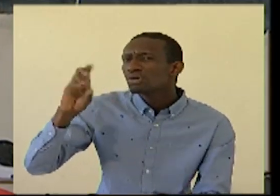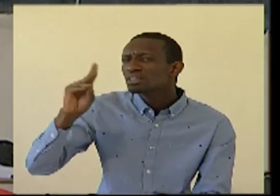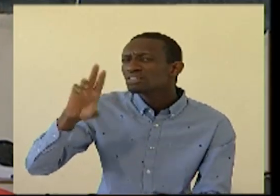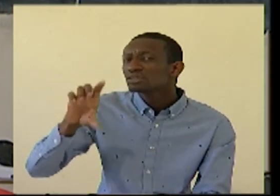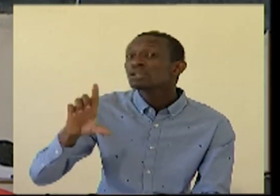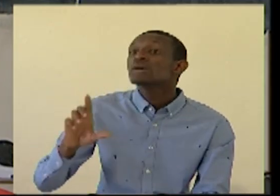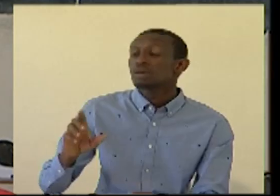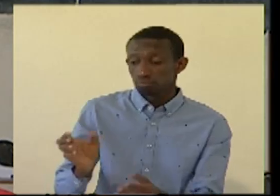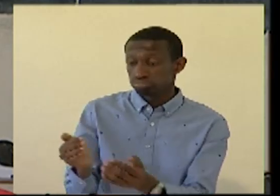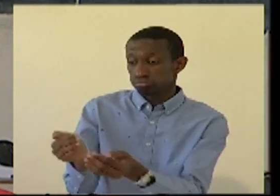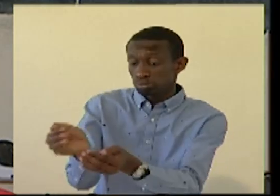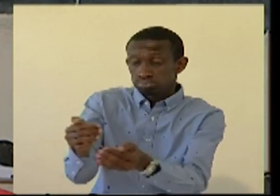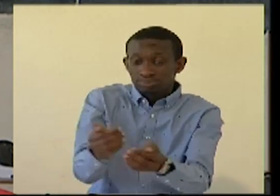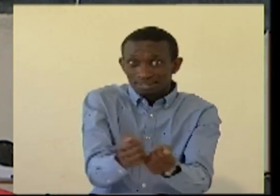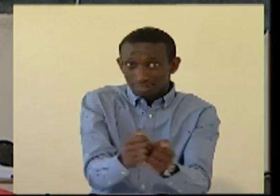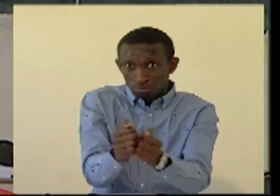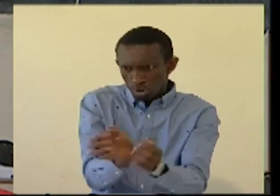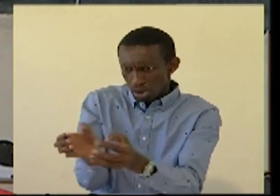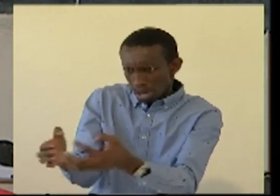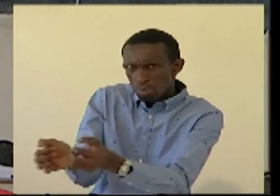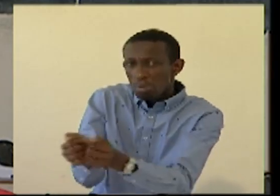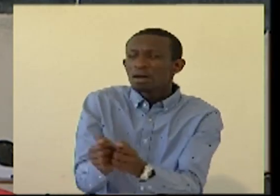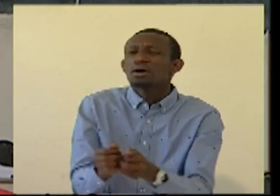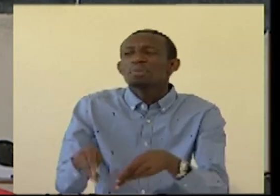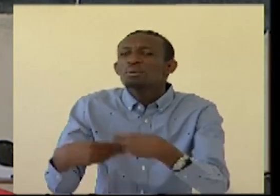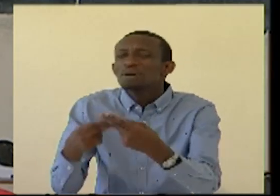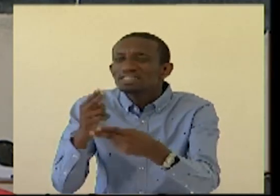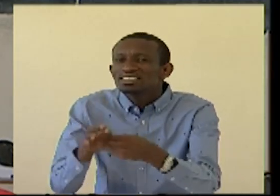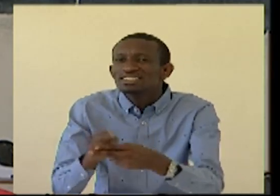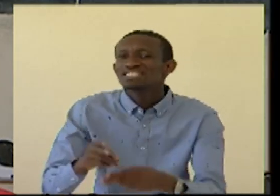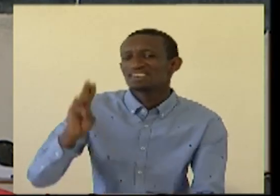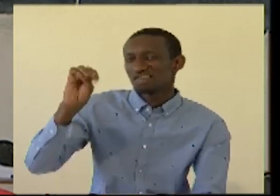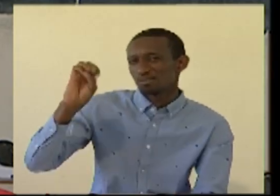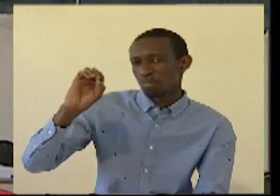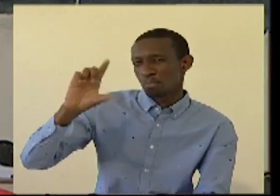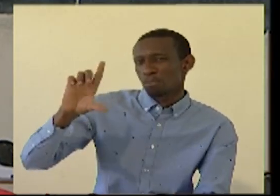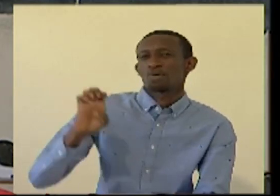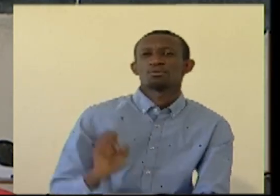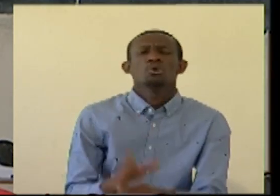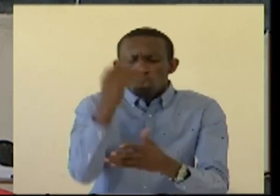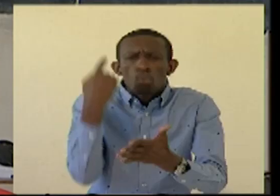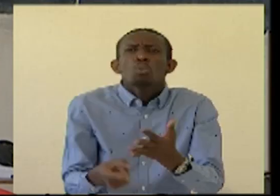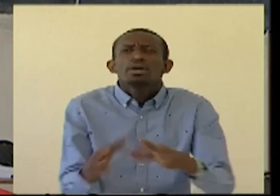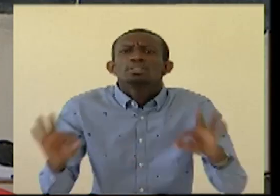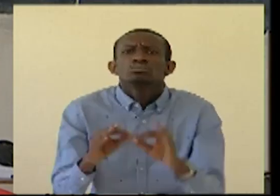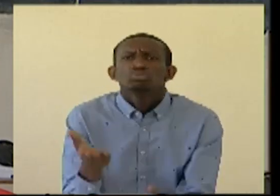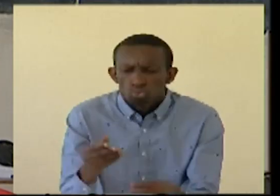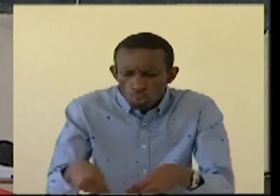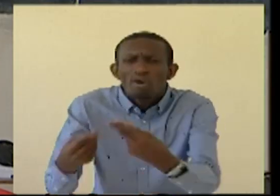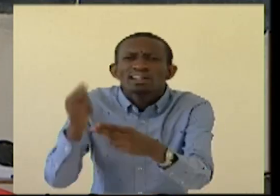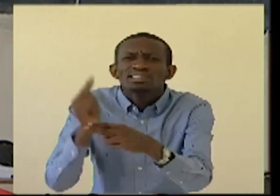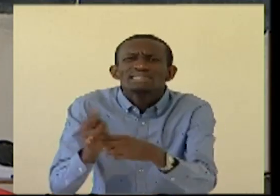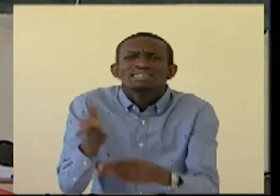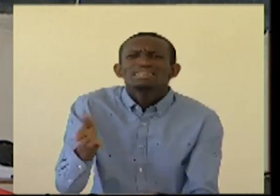that specific number of particles a mole. But why is it necessary to have this